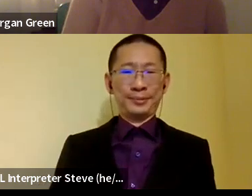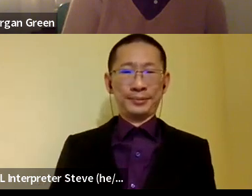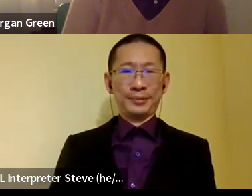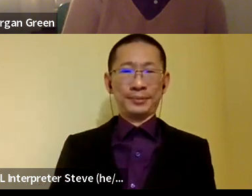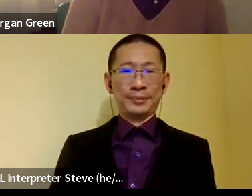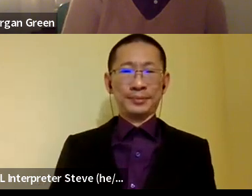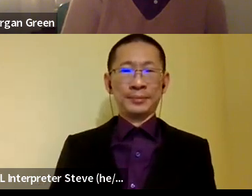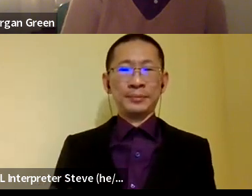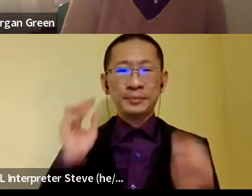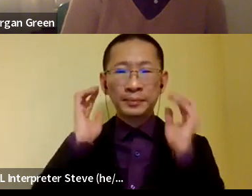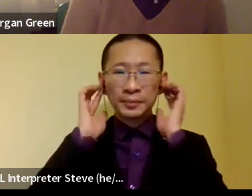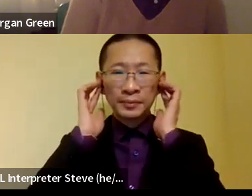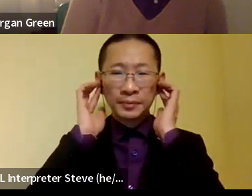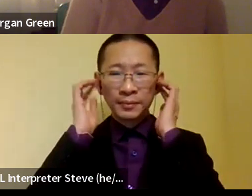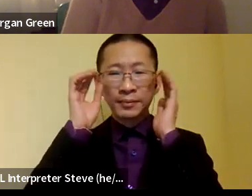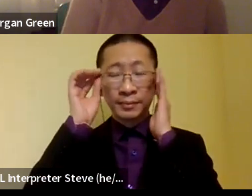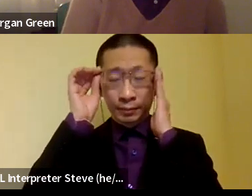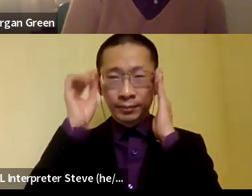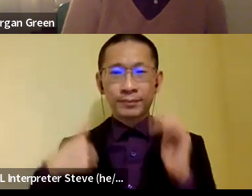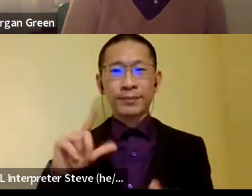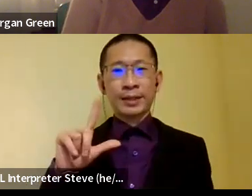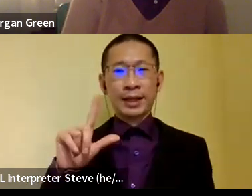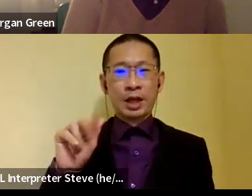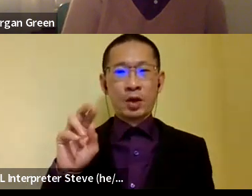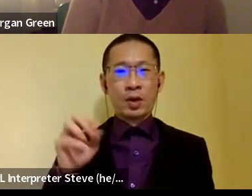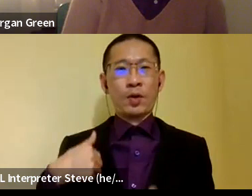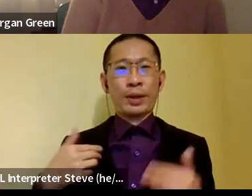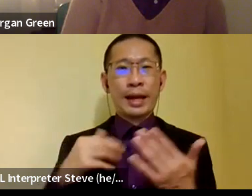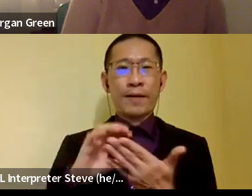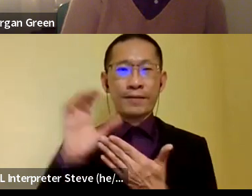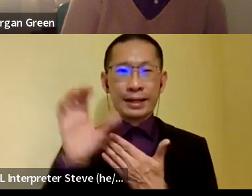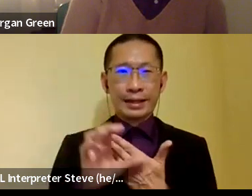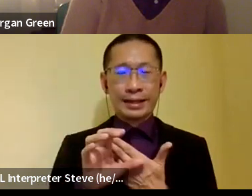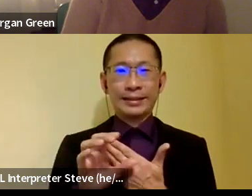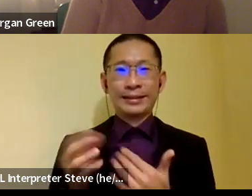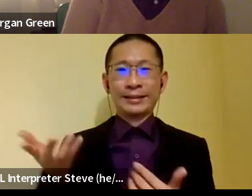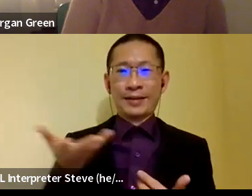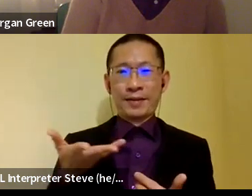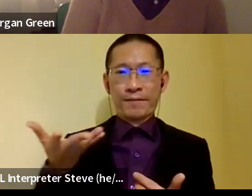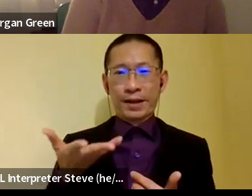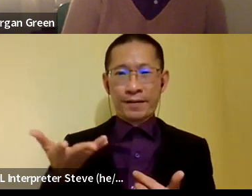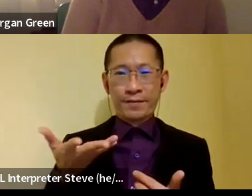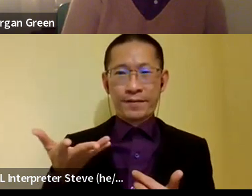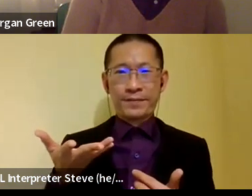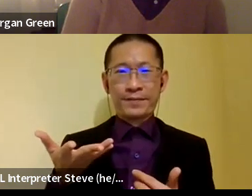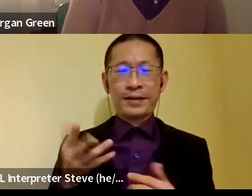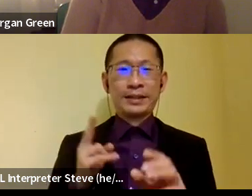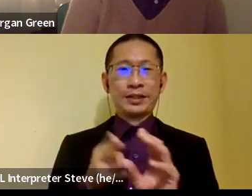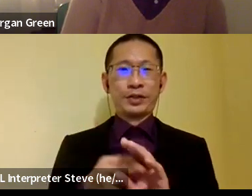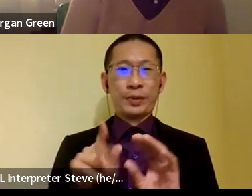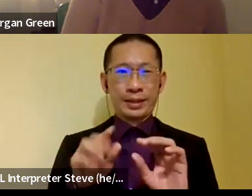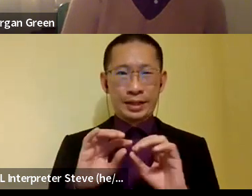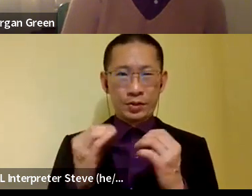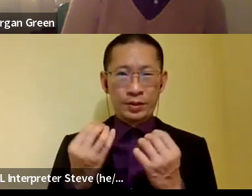Yeah, we have a we have a calendar where basically, because the five of us came in to an